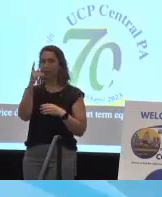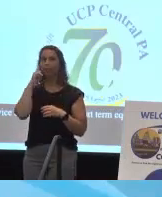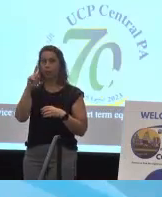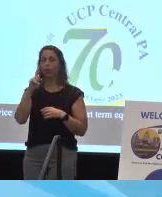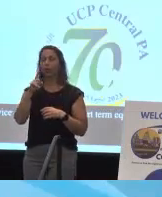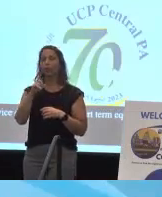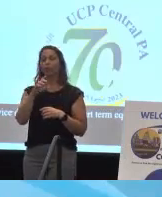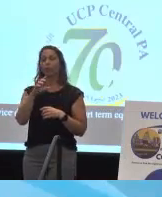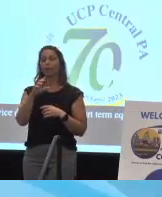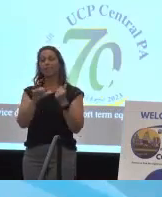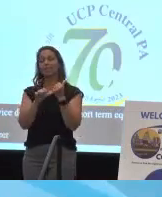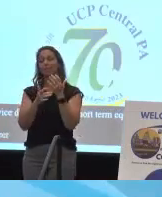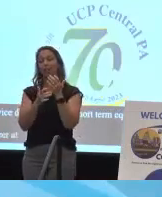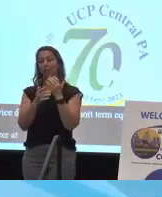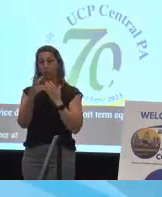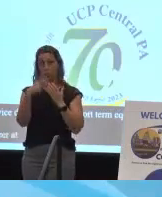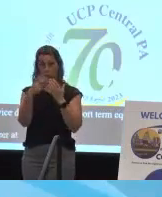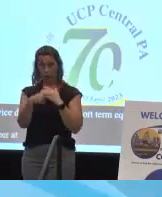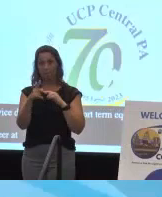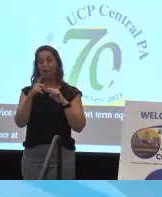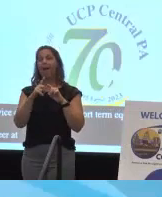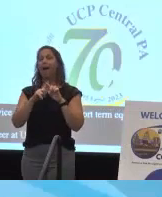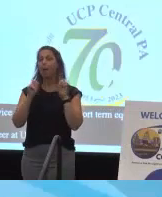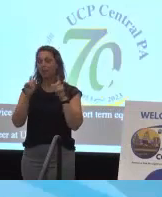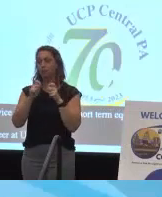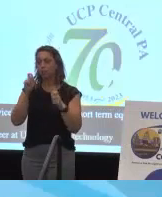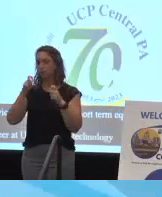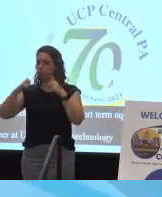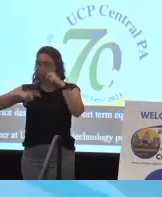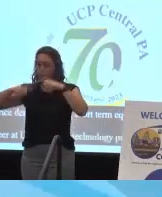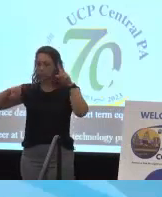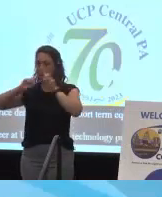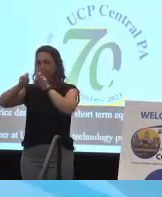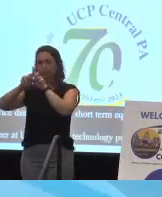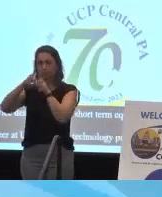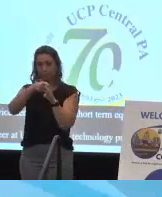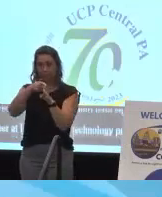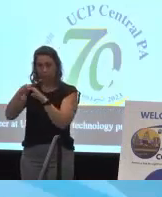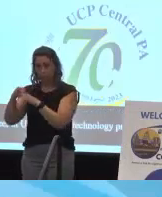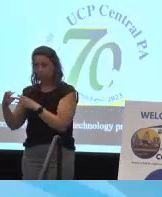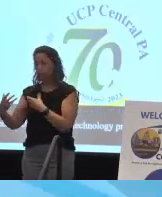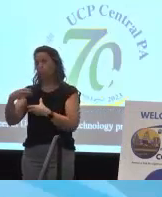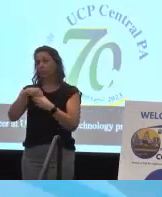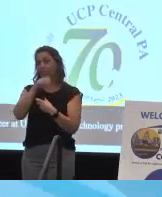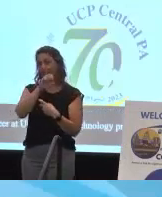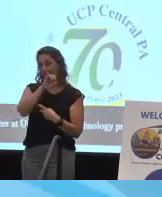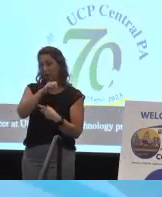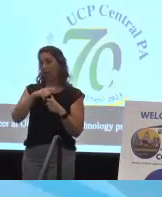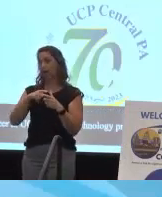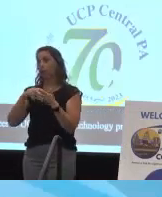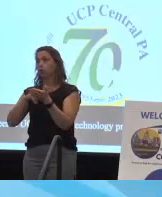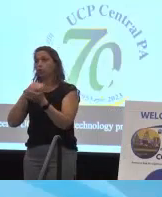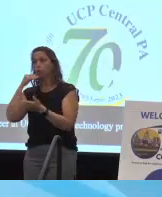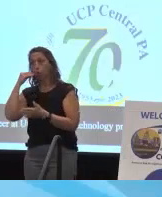program in 1999. However, through the years has worked in a variety of different areas, including early intervention and nursing home